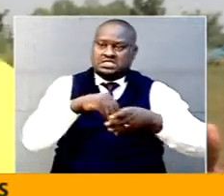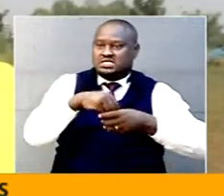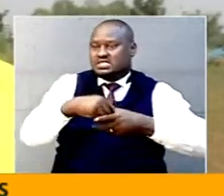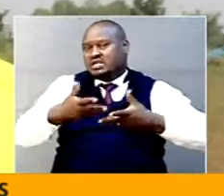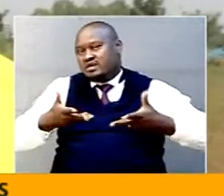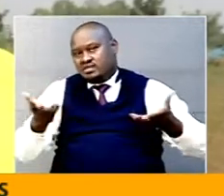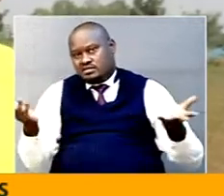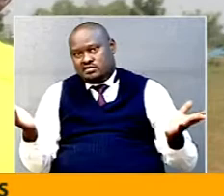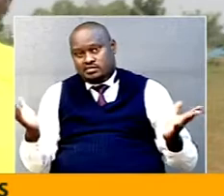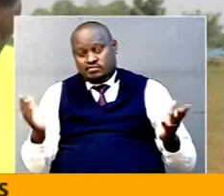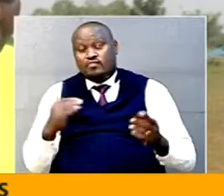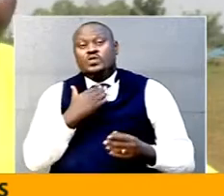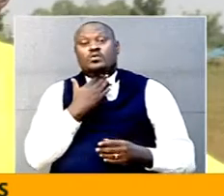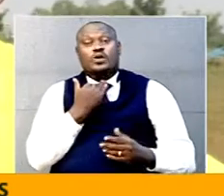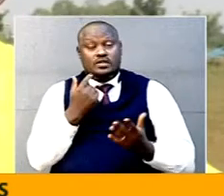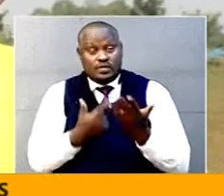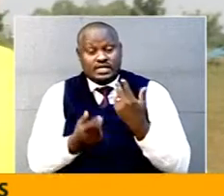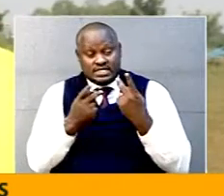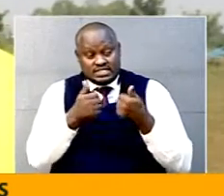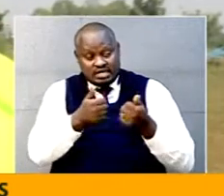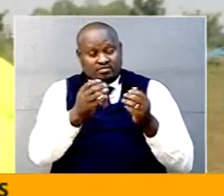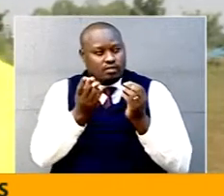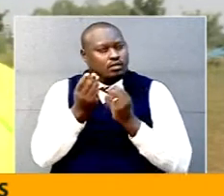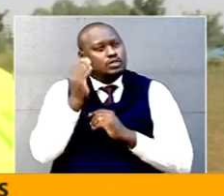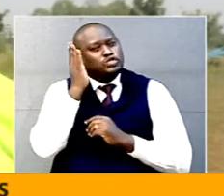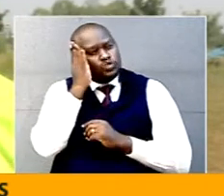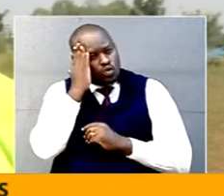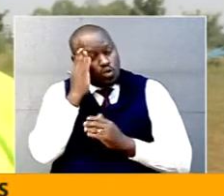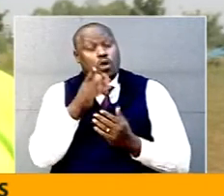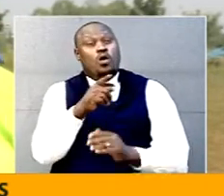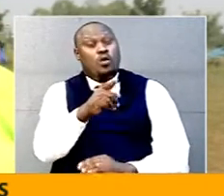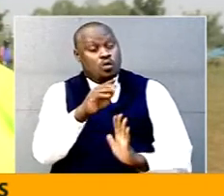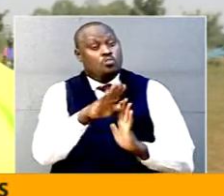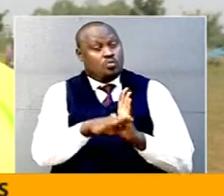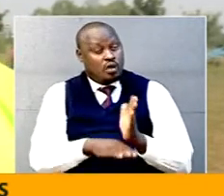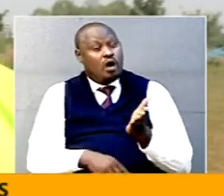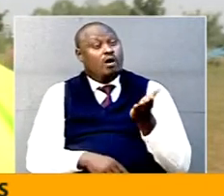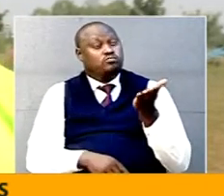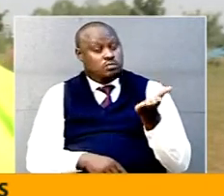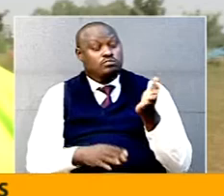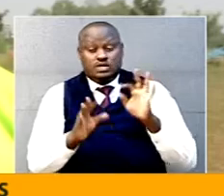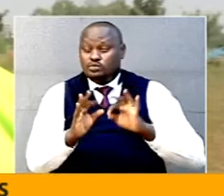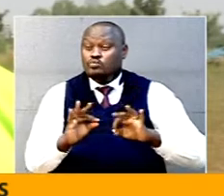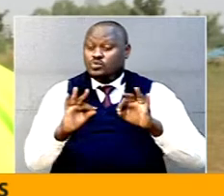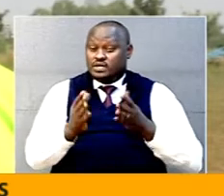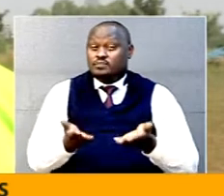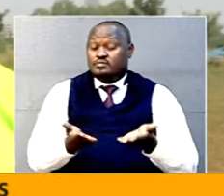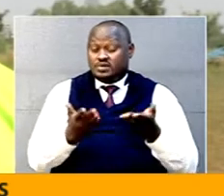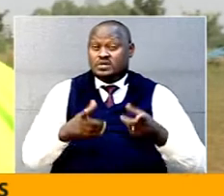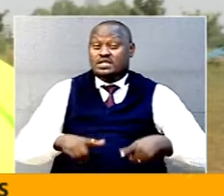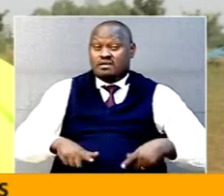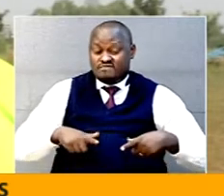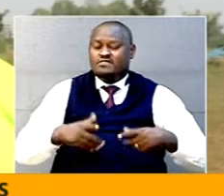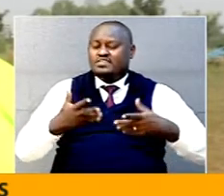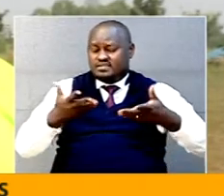that he get to know that there is this arrangement in his life or her life. And you